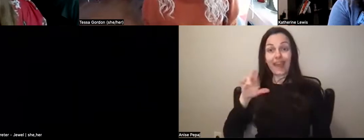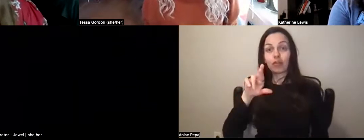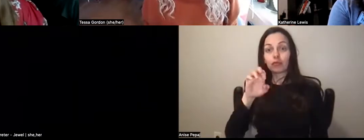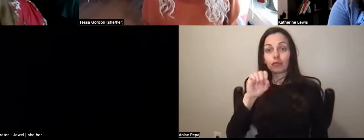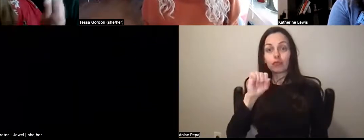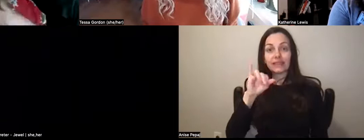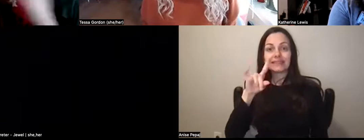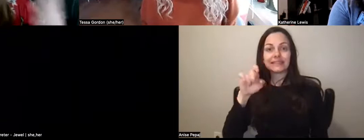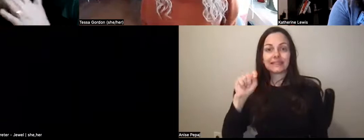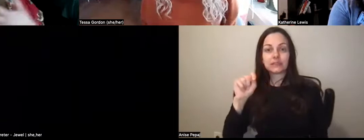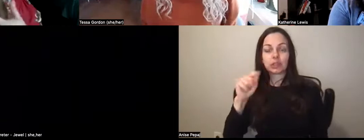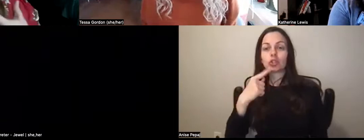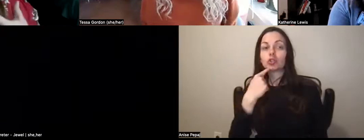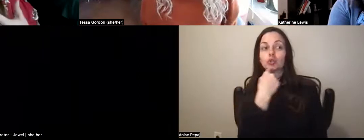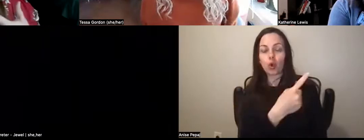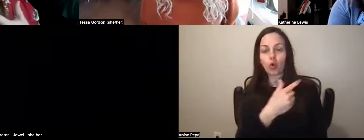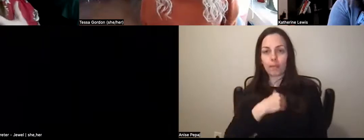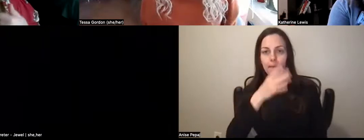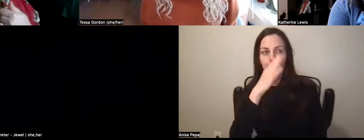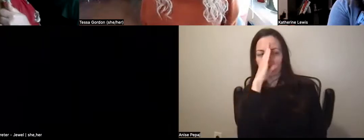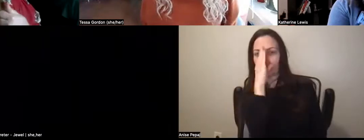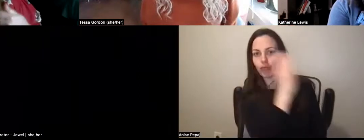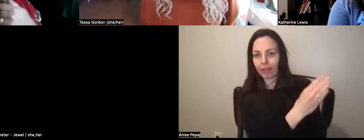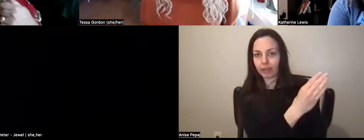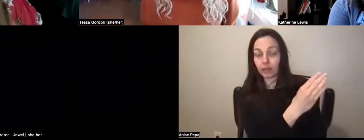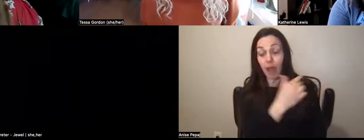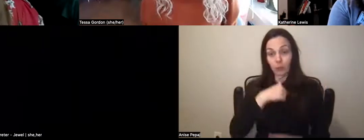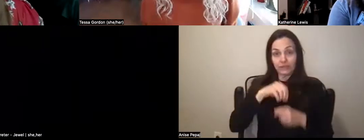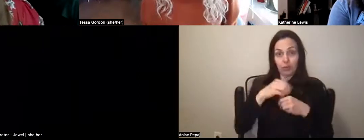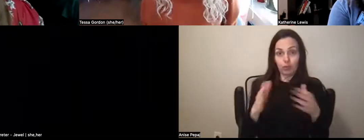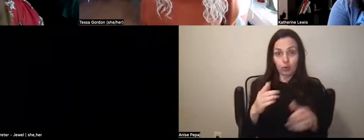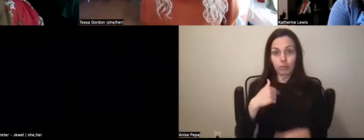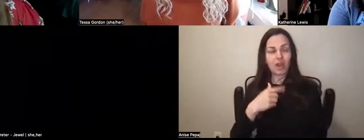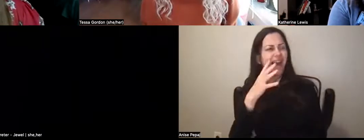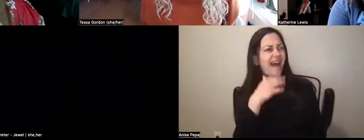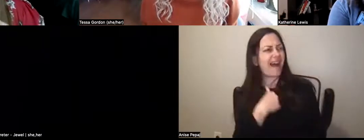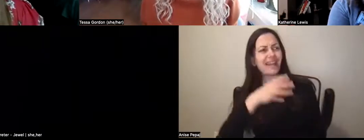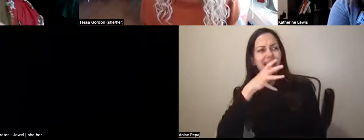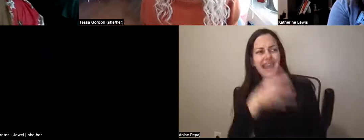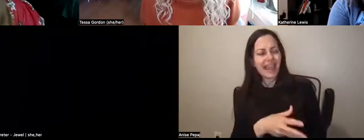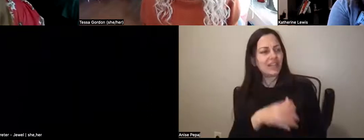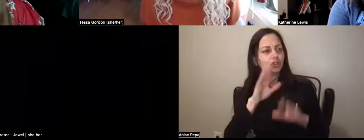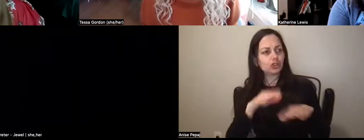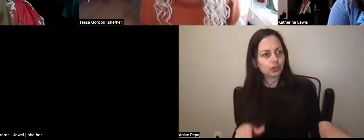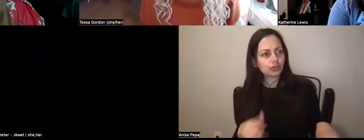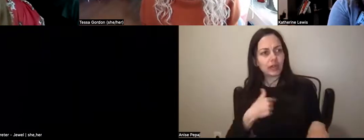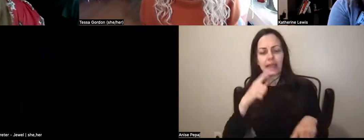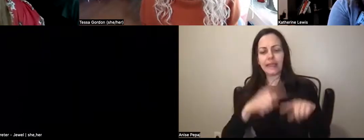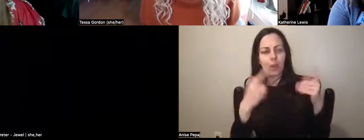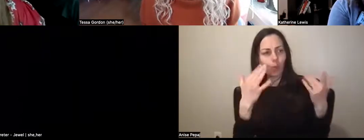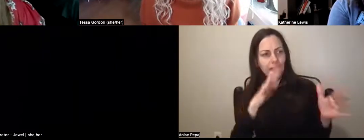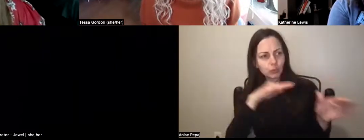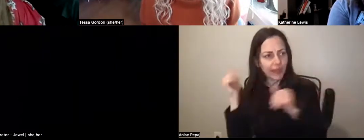my face, like to her face, but while I was in the room, I hate children. I can't wait to get out of